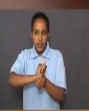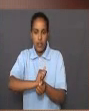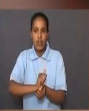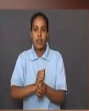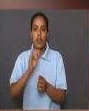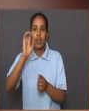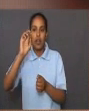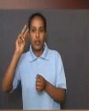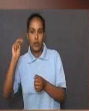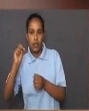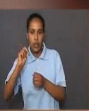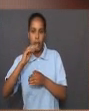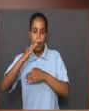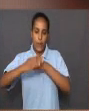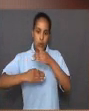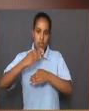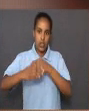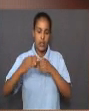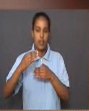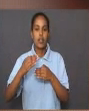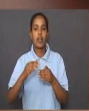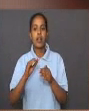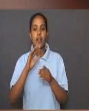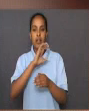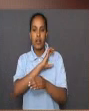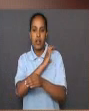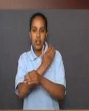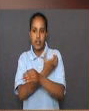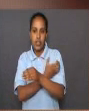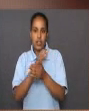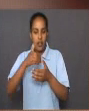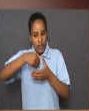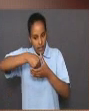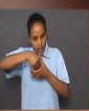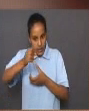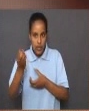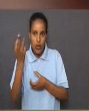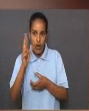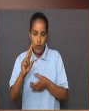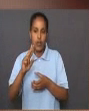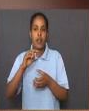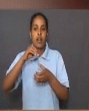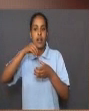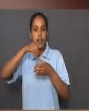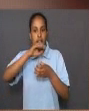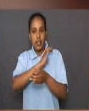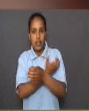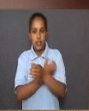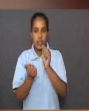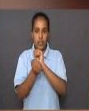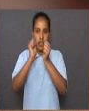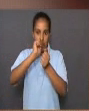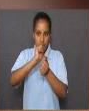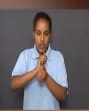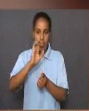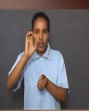change for endothermic process and the energy released or the energy change